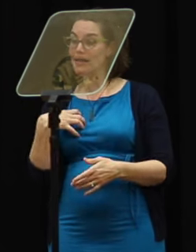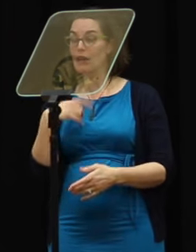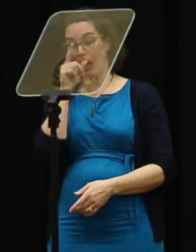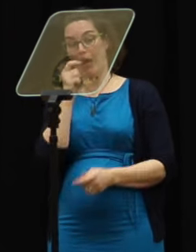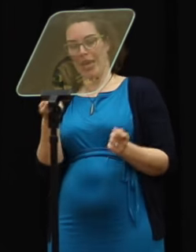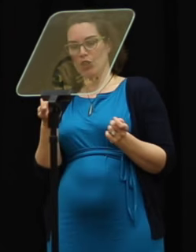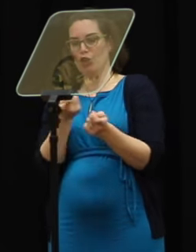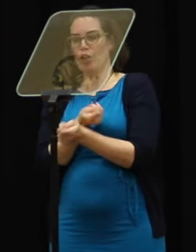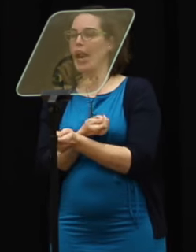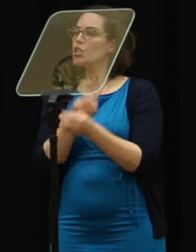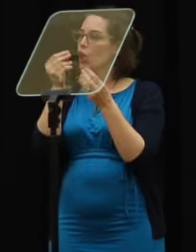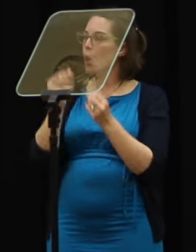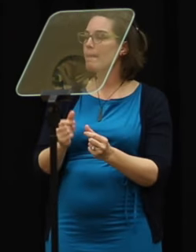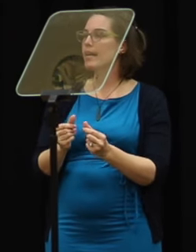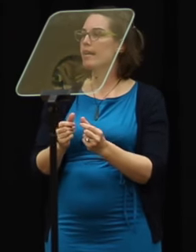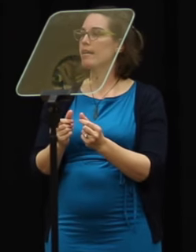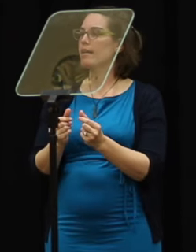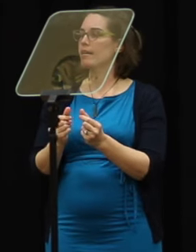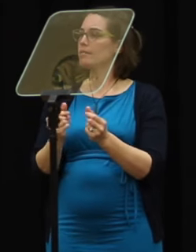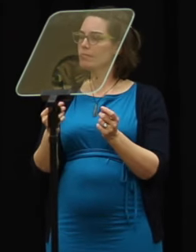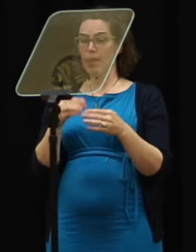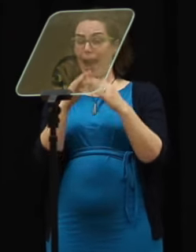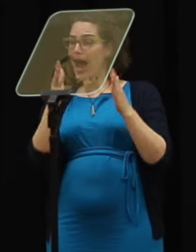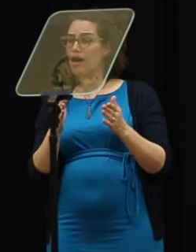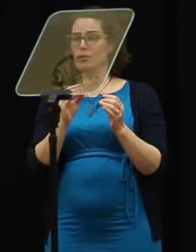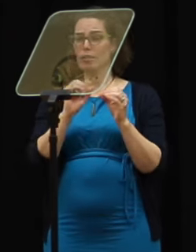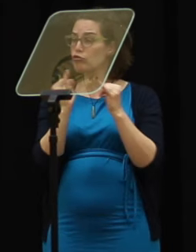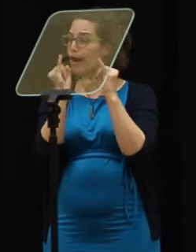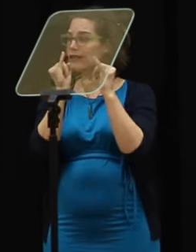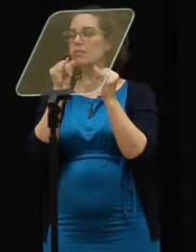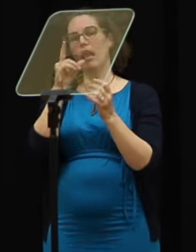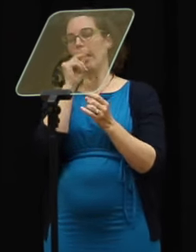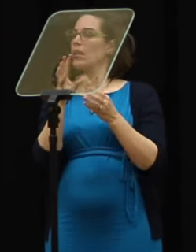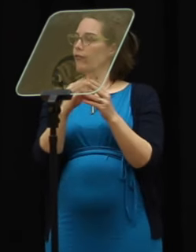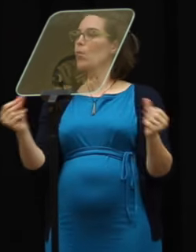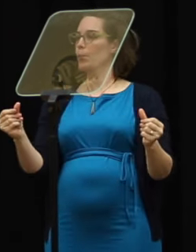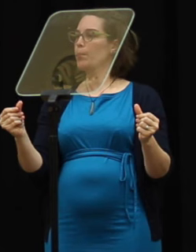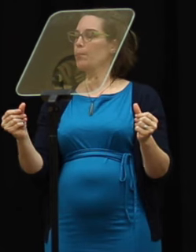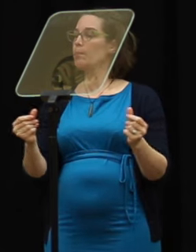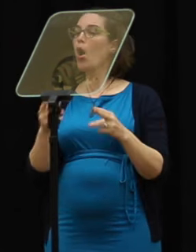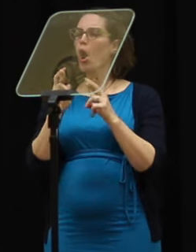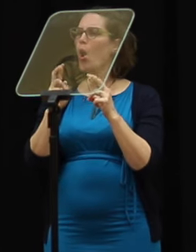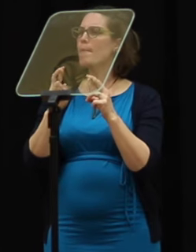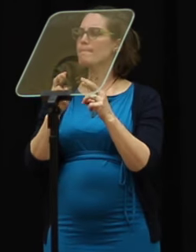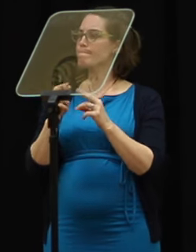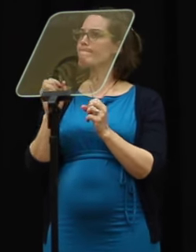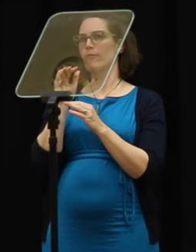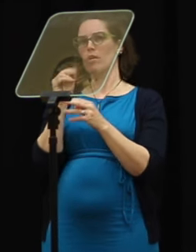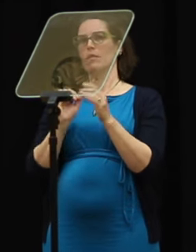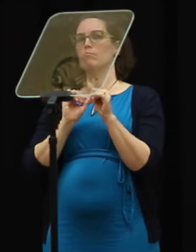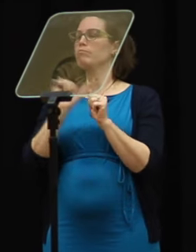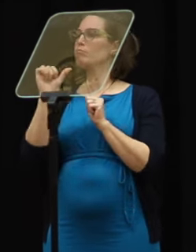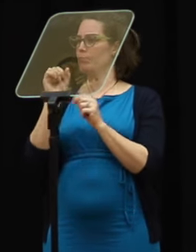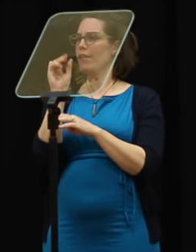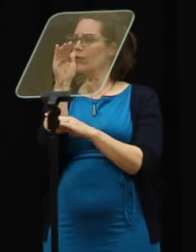can transform our economy, end our housing crisis, and restore a sense of hope and optimism for Kiwis who've